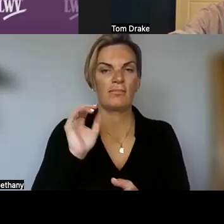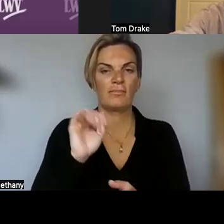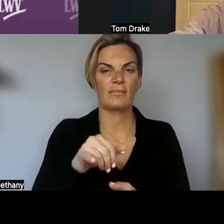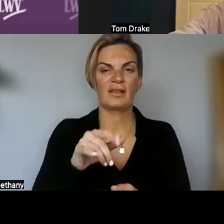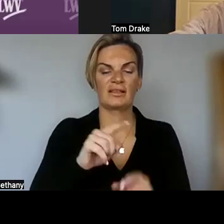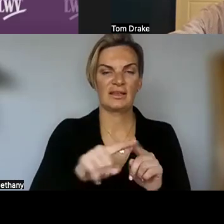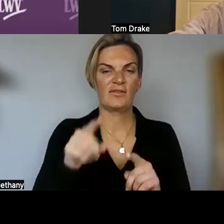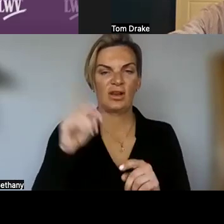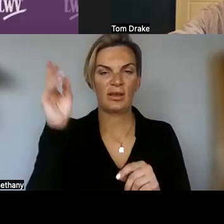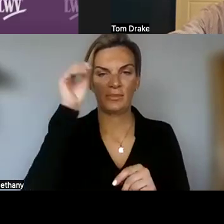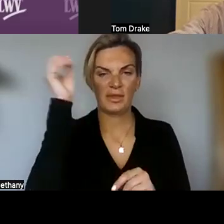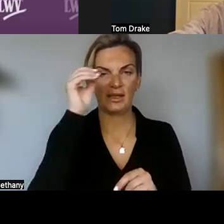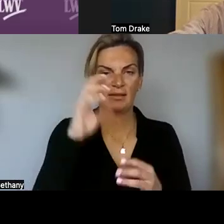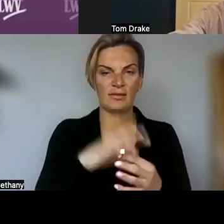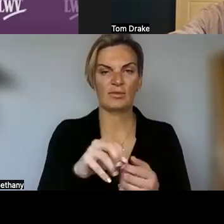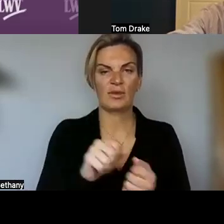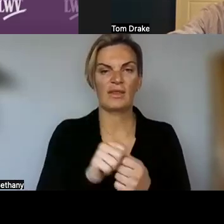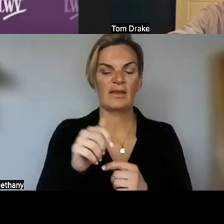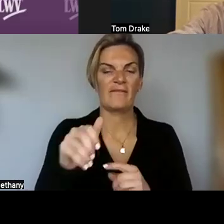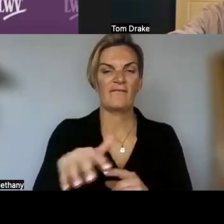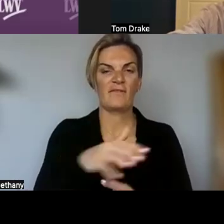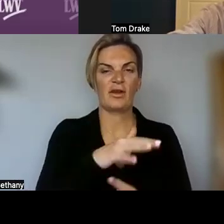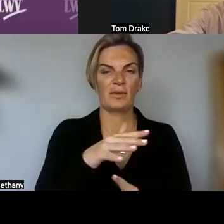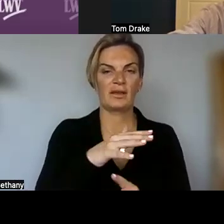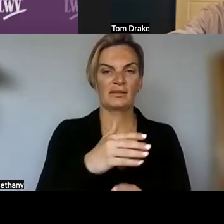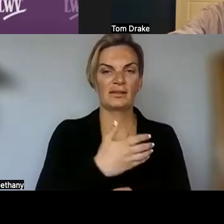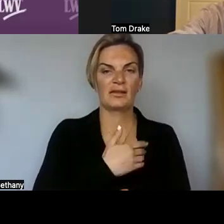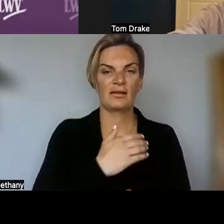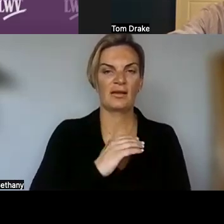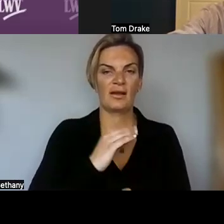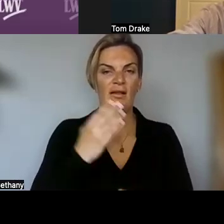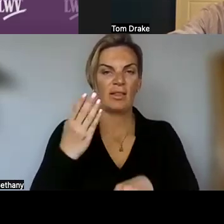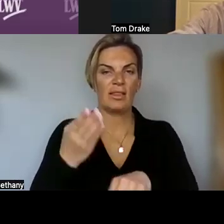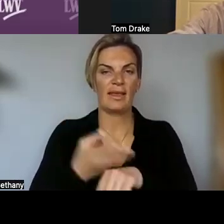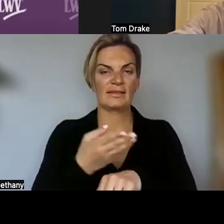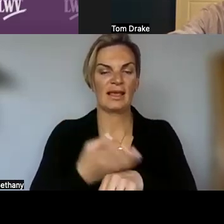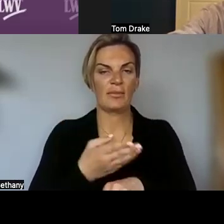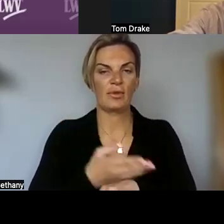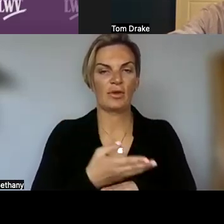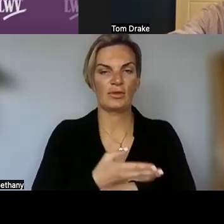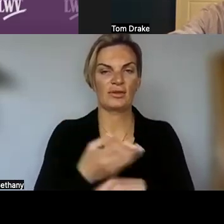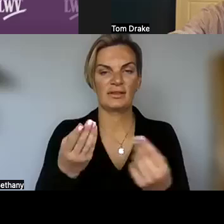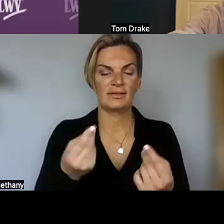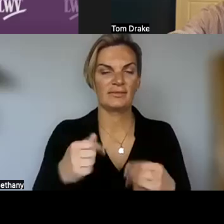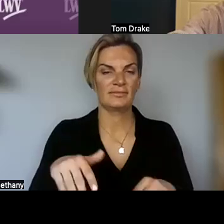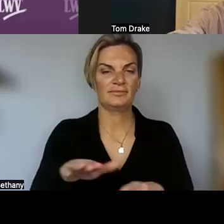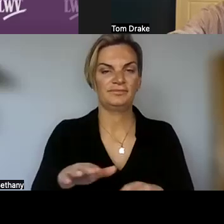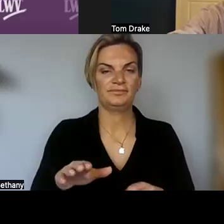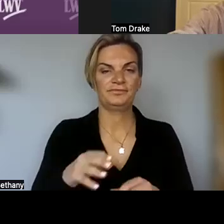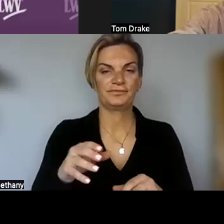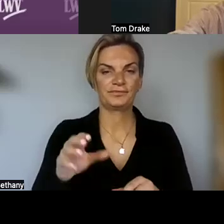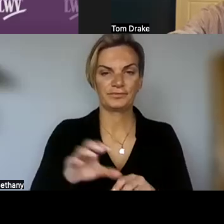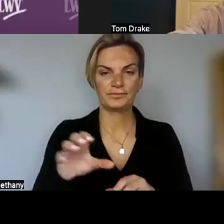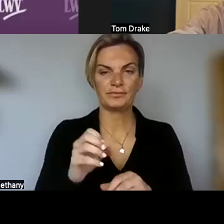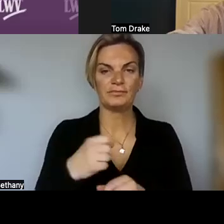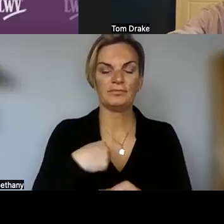opinions on the environment and how our landscapers needed to do business. And I brought them into the room, sat down, listened to